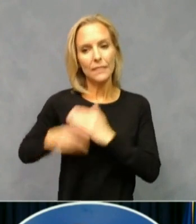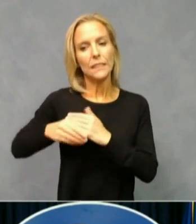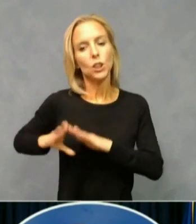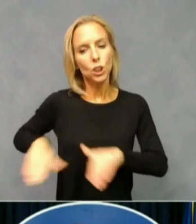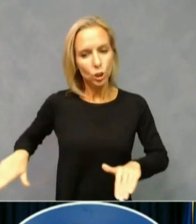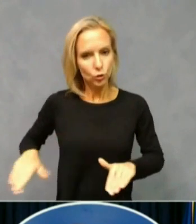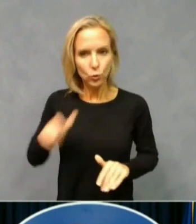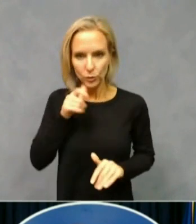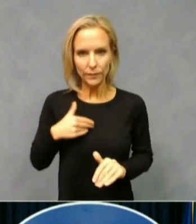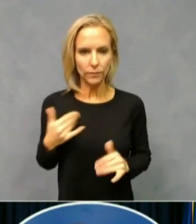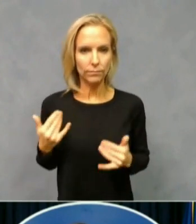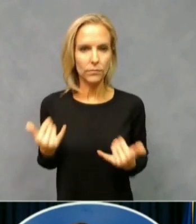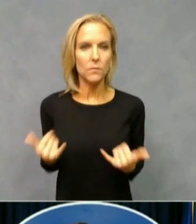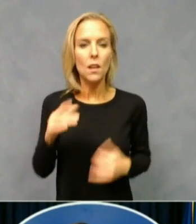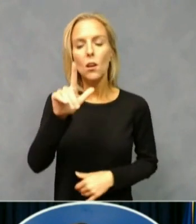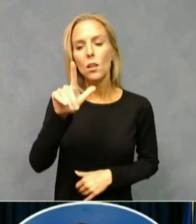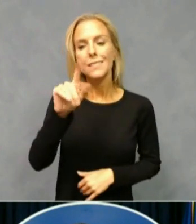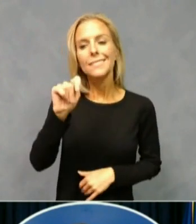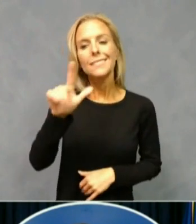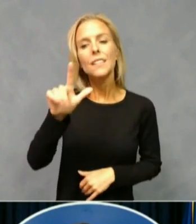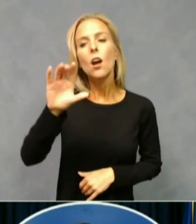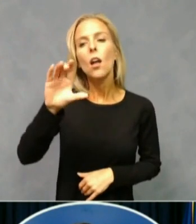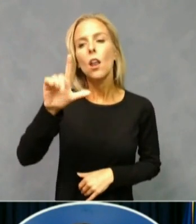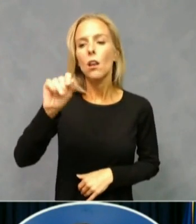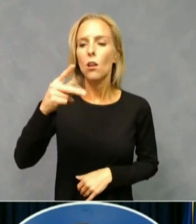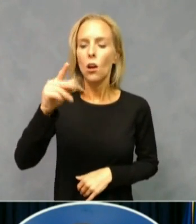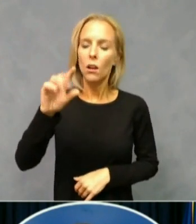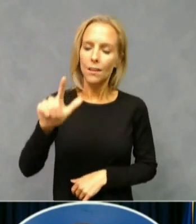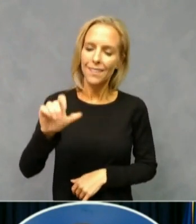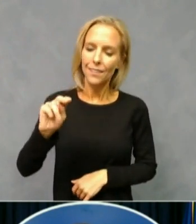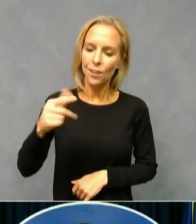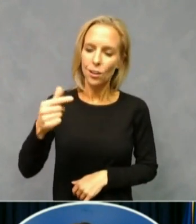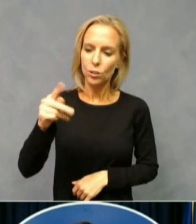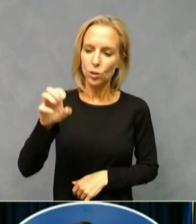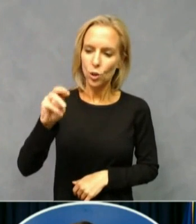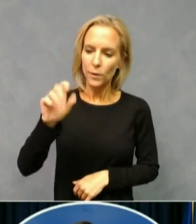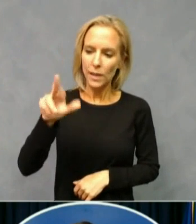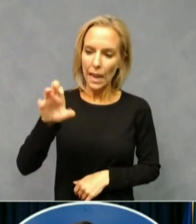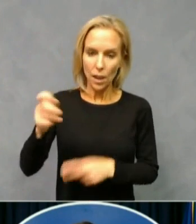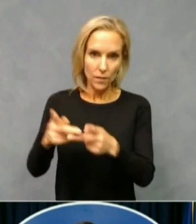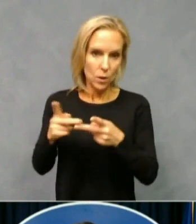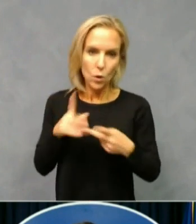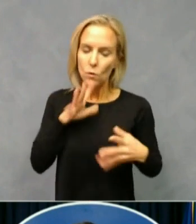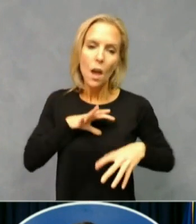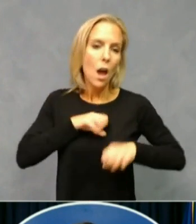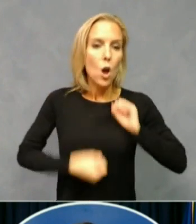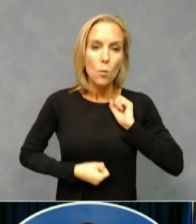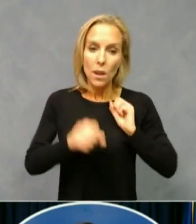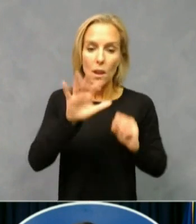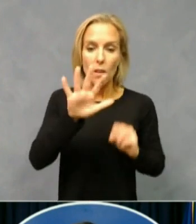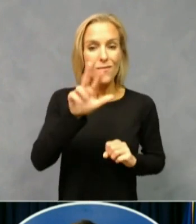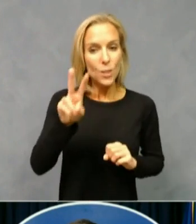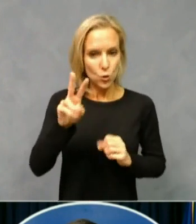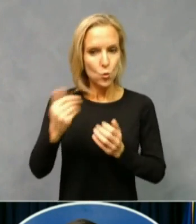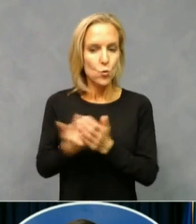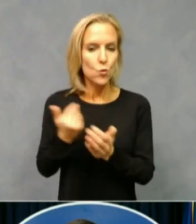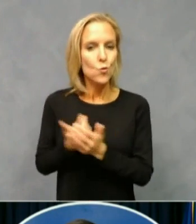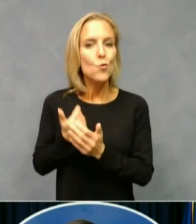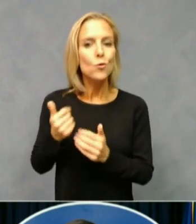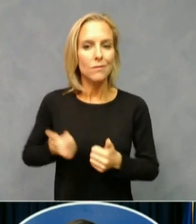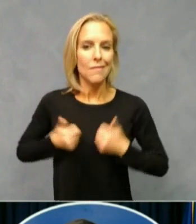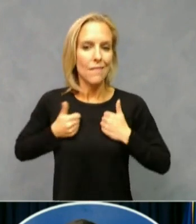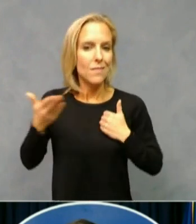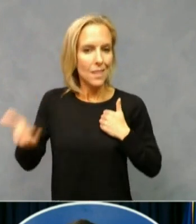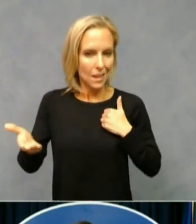care facilities continues to be heartbreaking. 52 new residents testing positive, 67 new